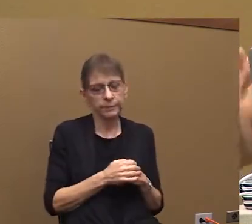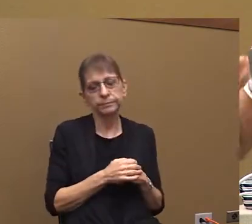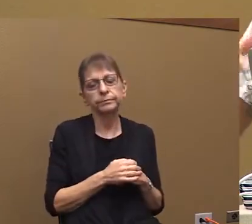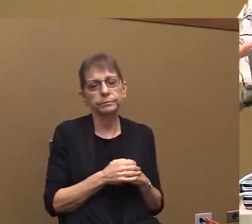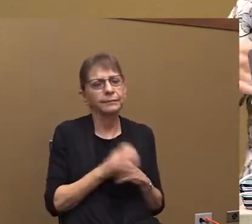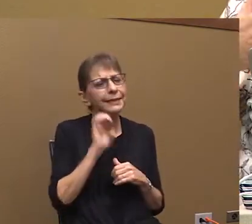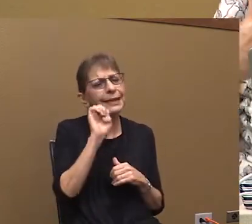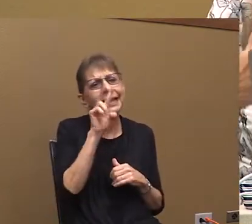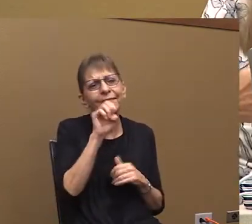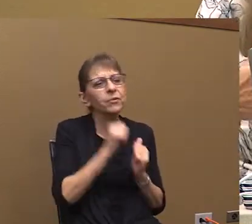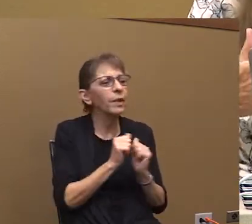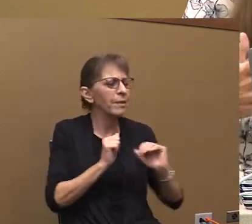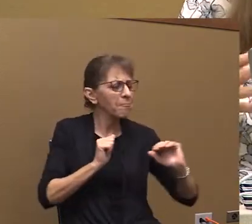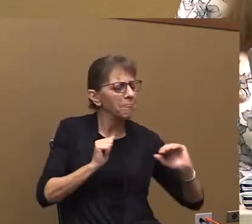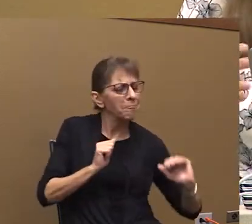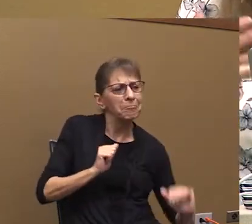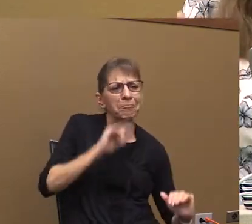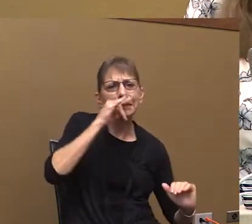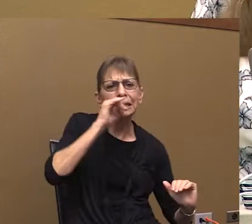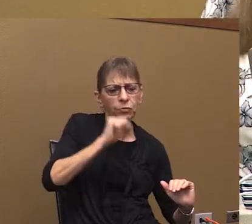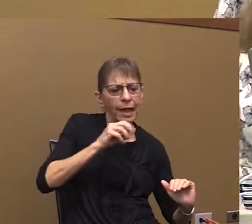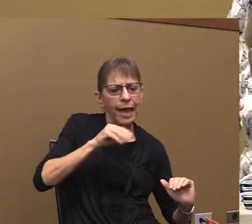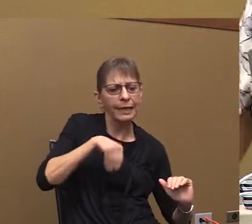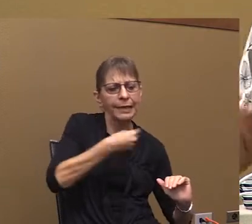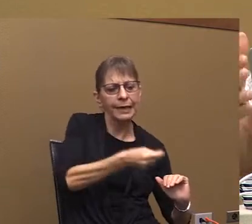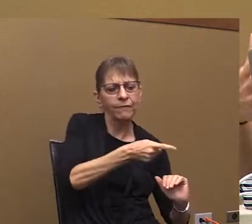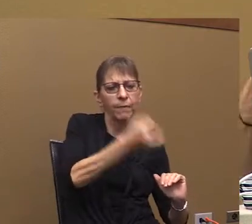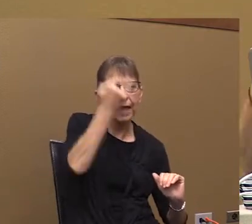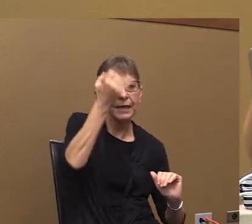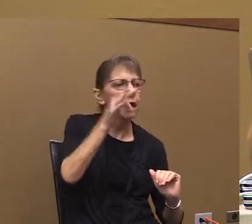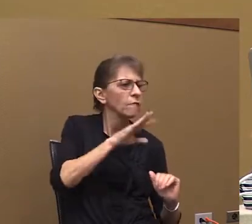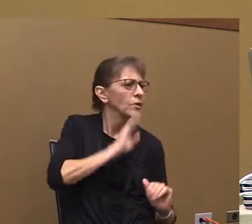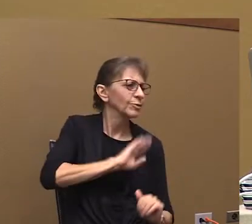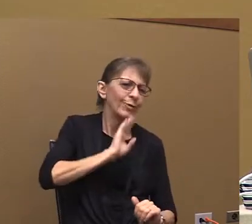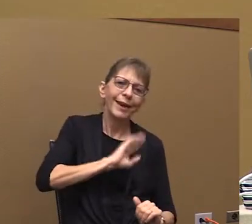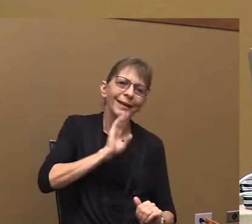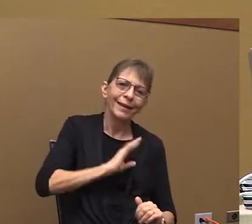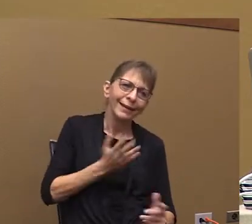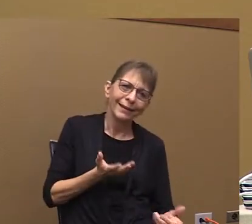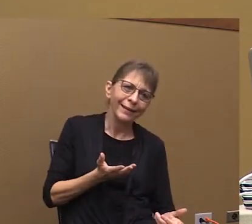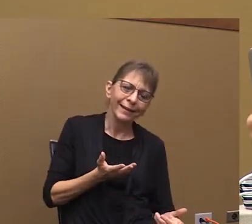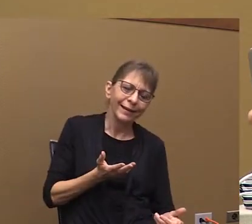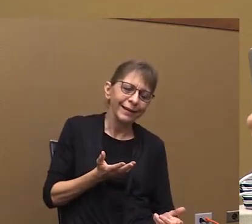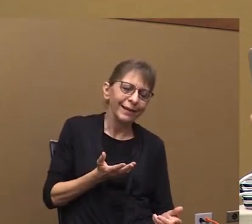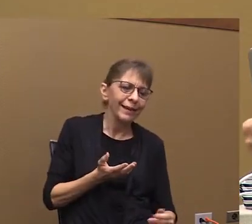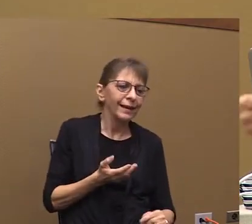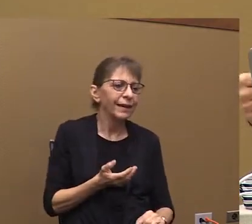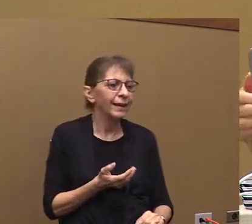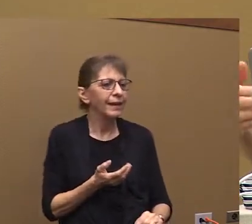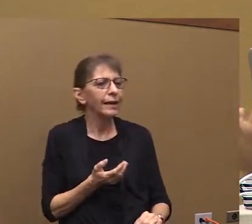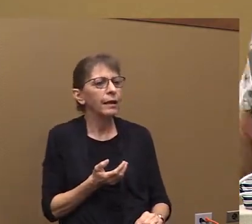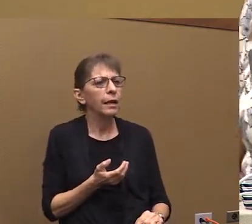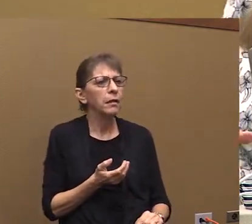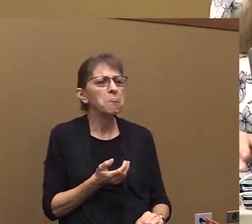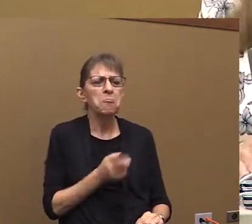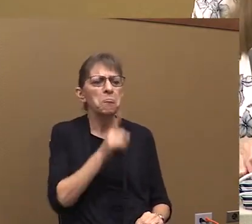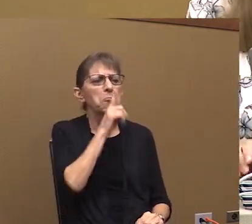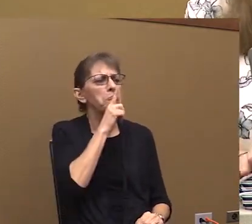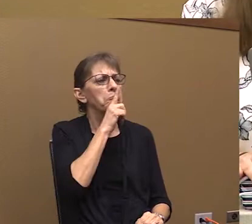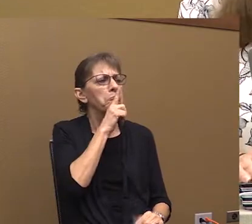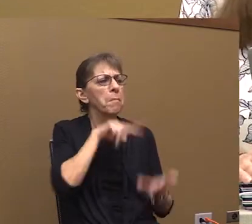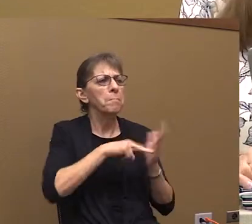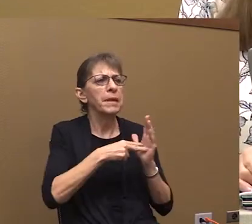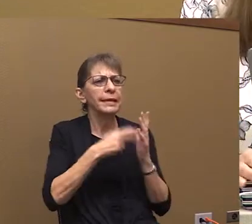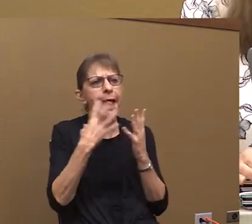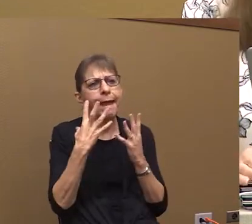seen it fingerspelled? Have they had that explained? And even with very little kids, you can give